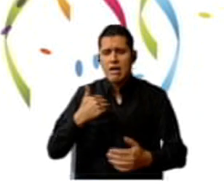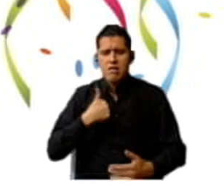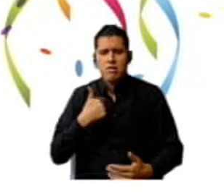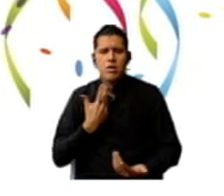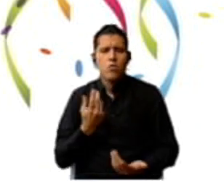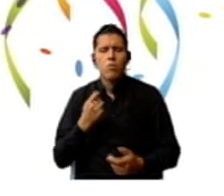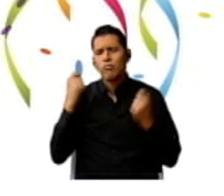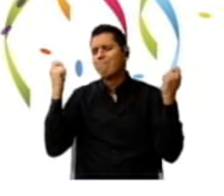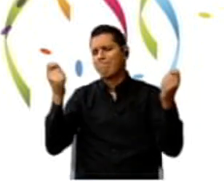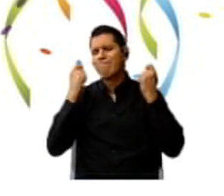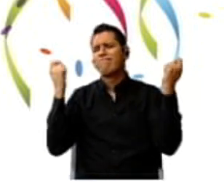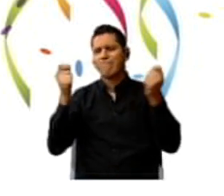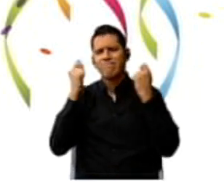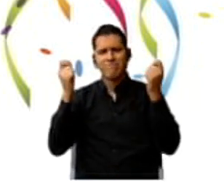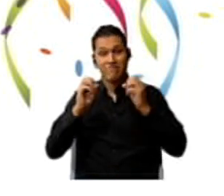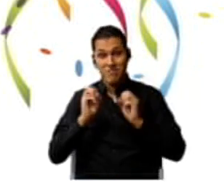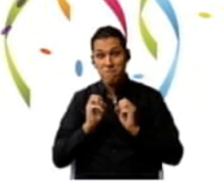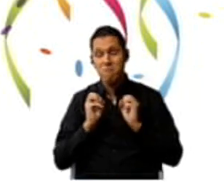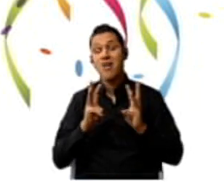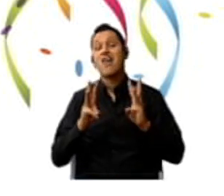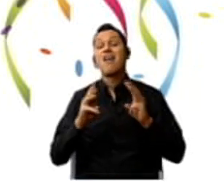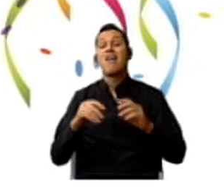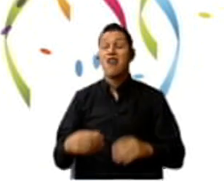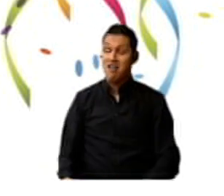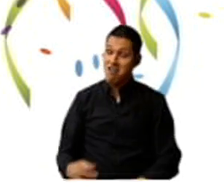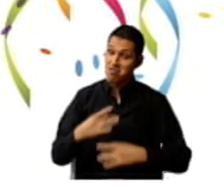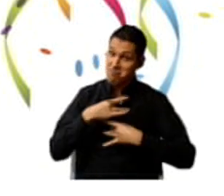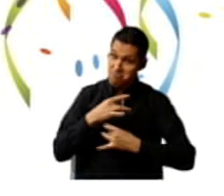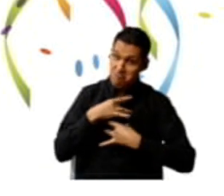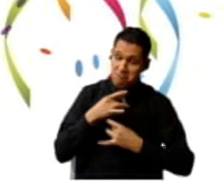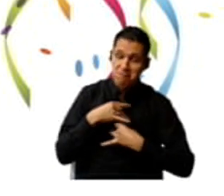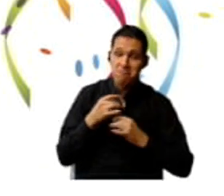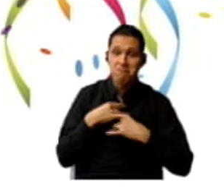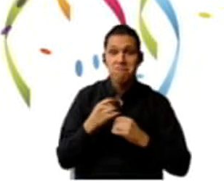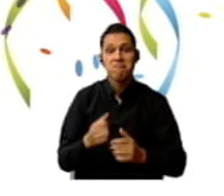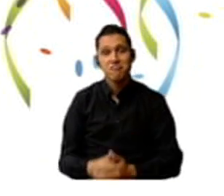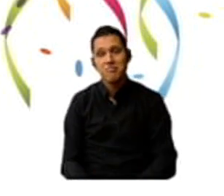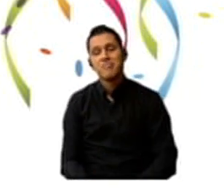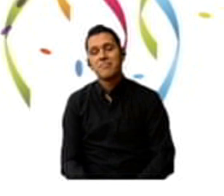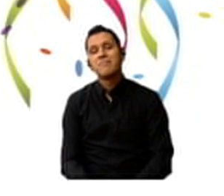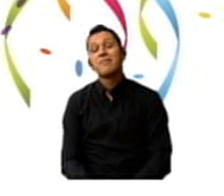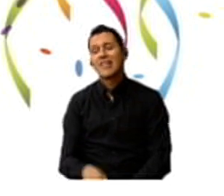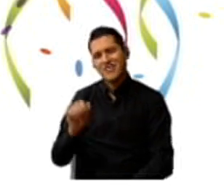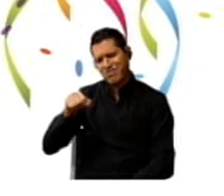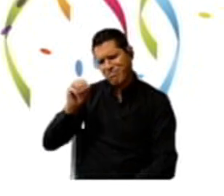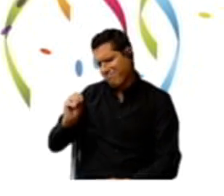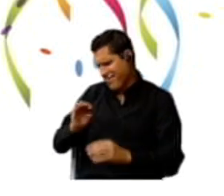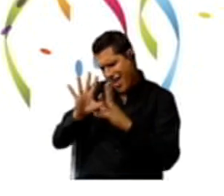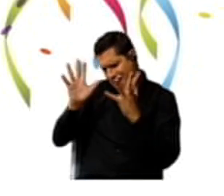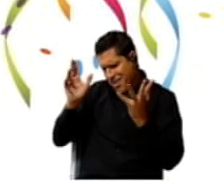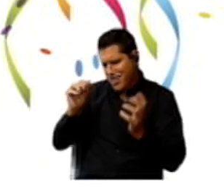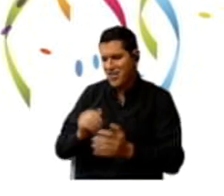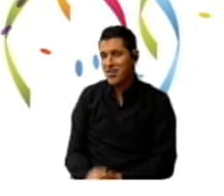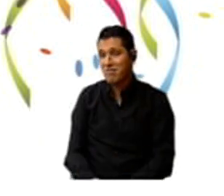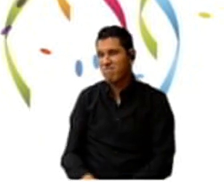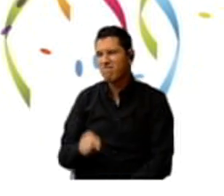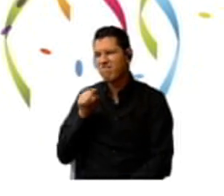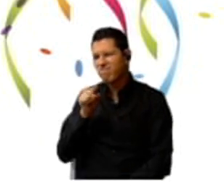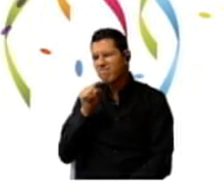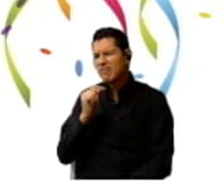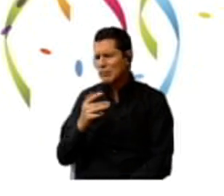festival. Wow, that's interesting. Yes, Charlotte, that is